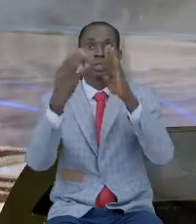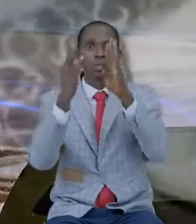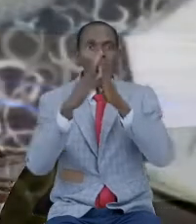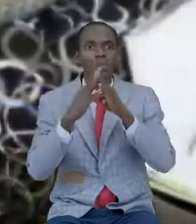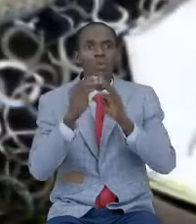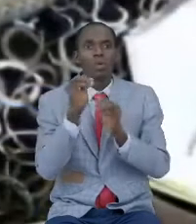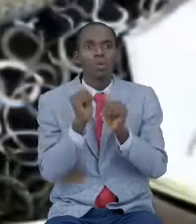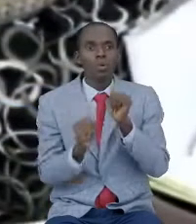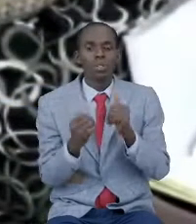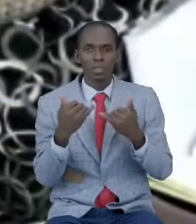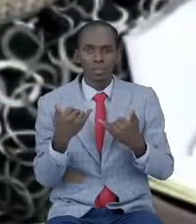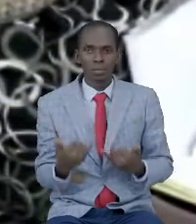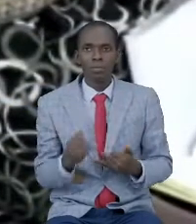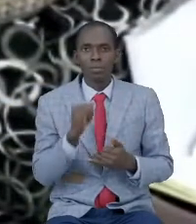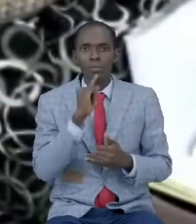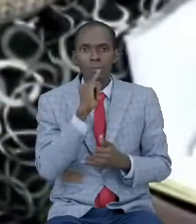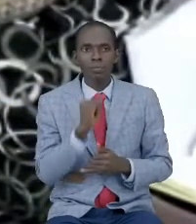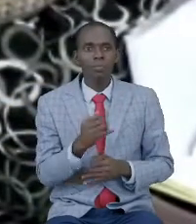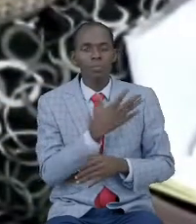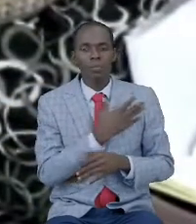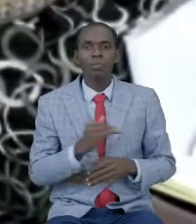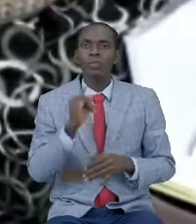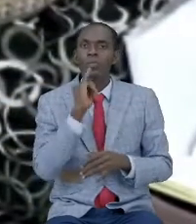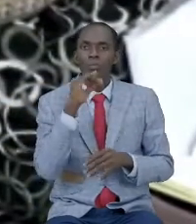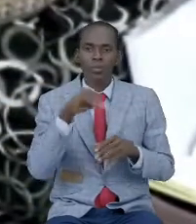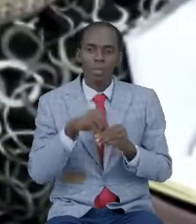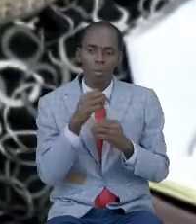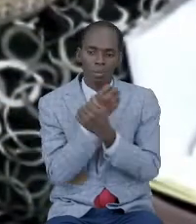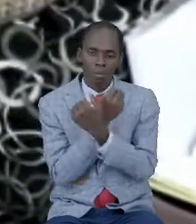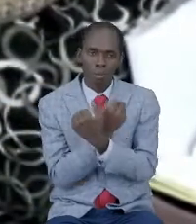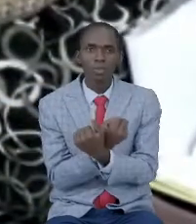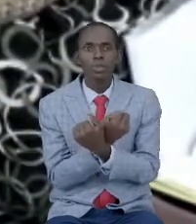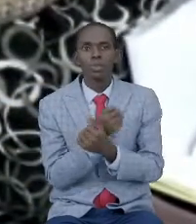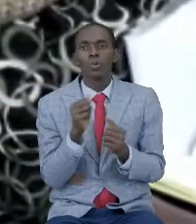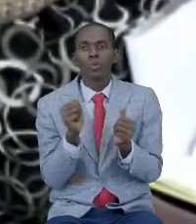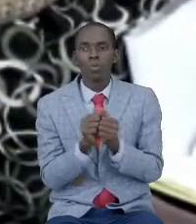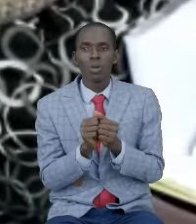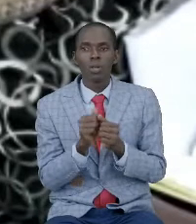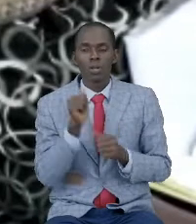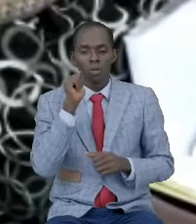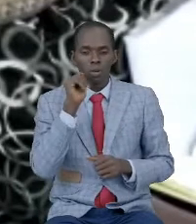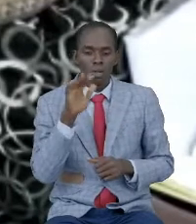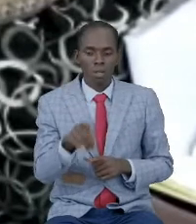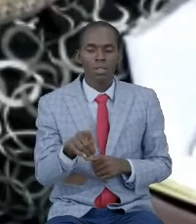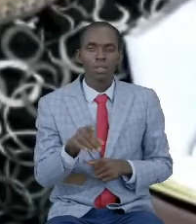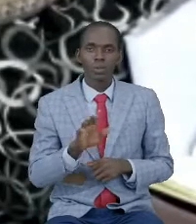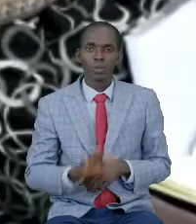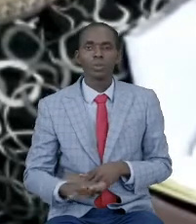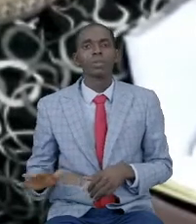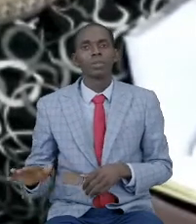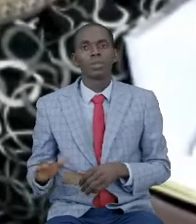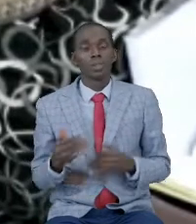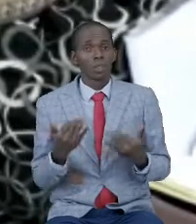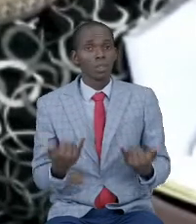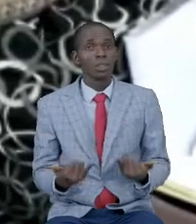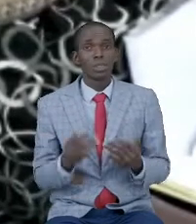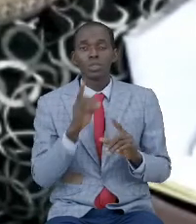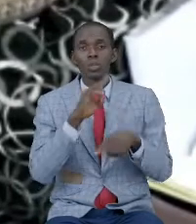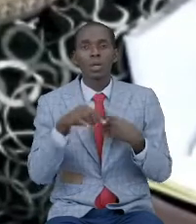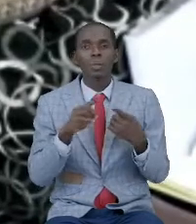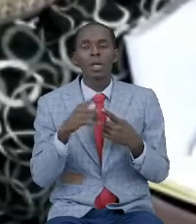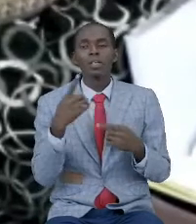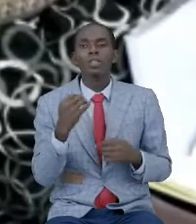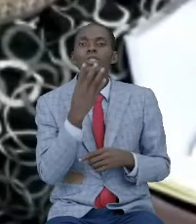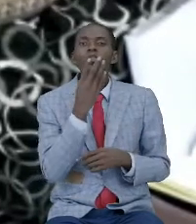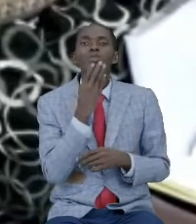is, and is in bondage with her children. It's talking about the Jewish